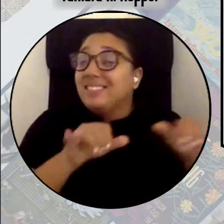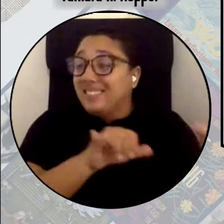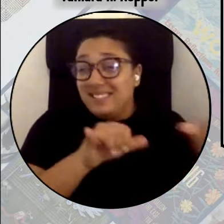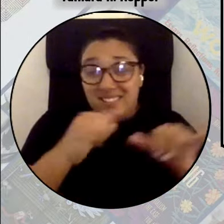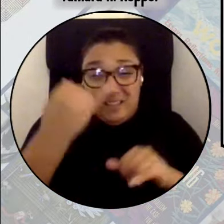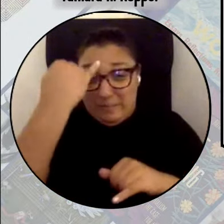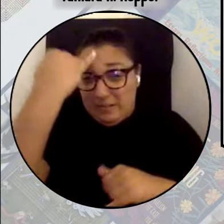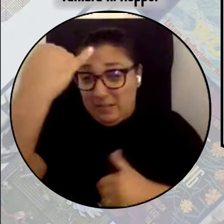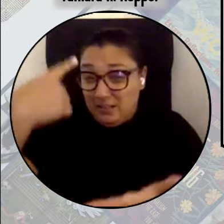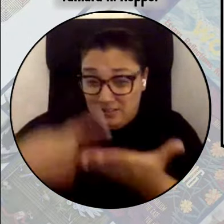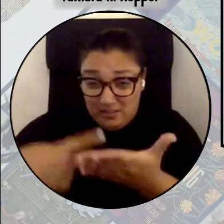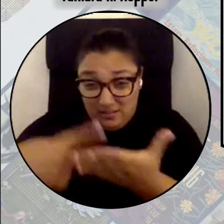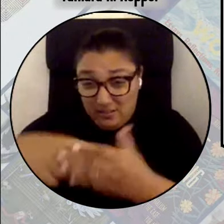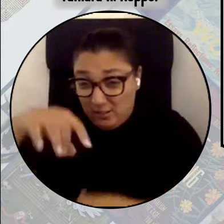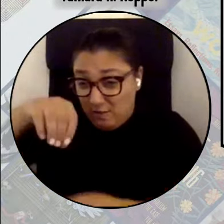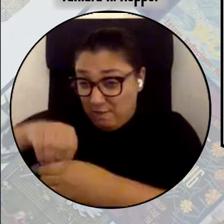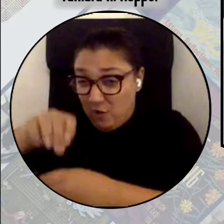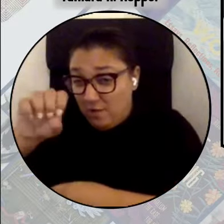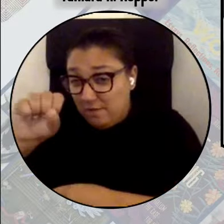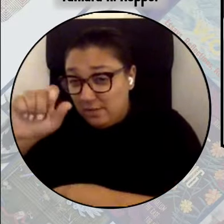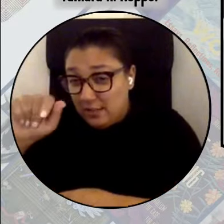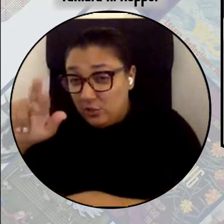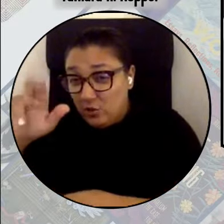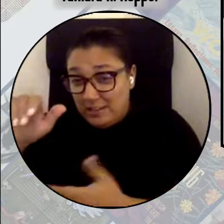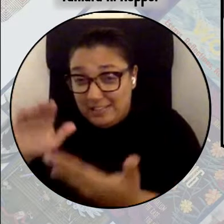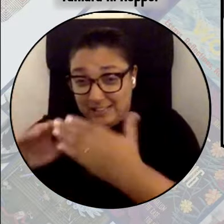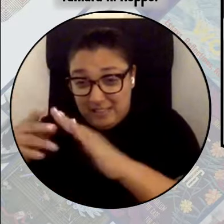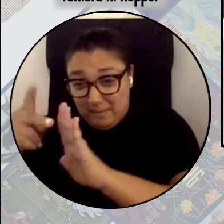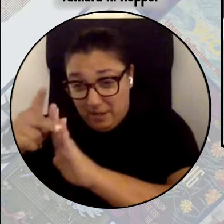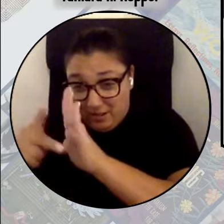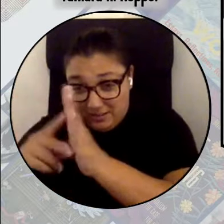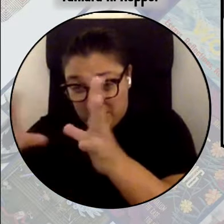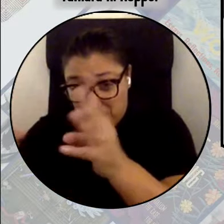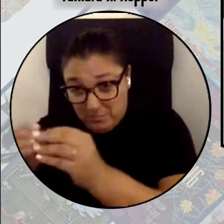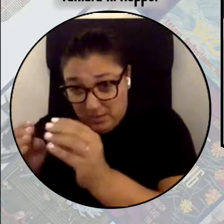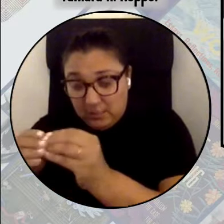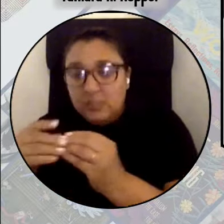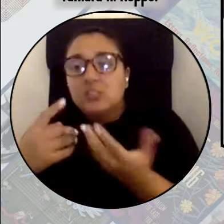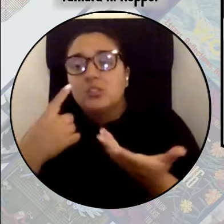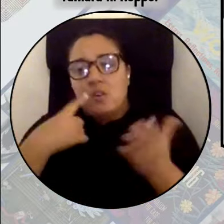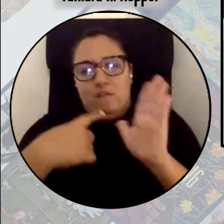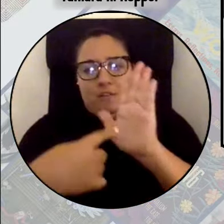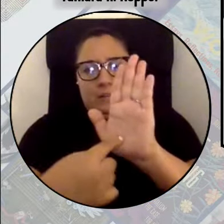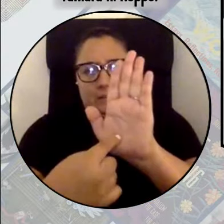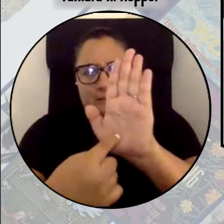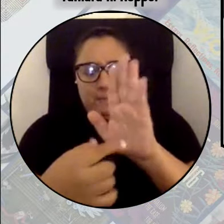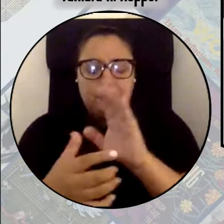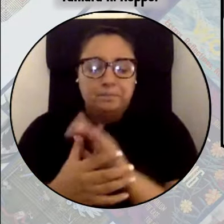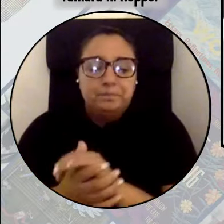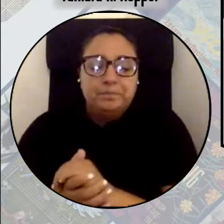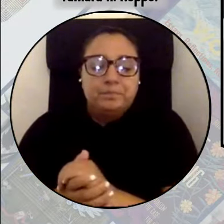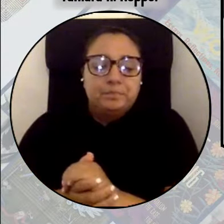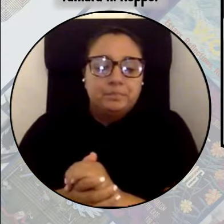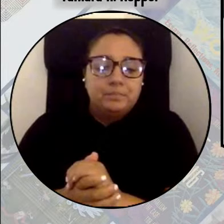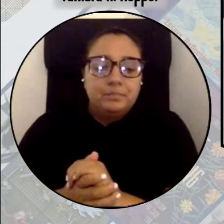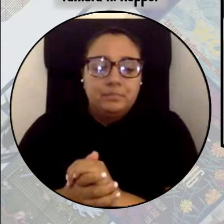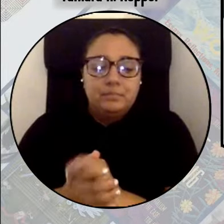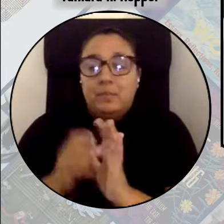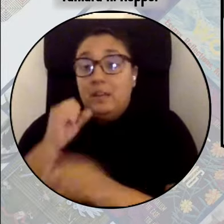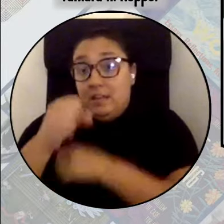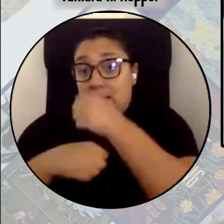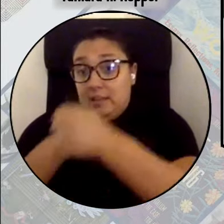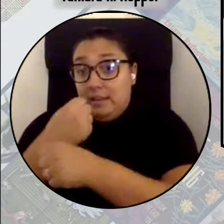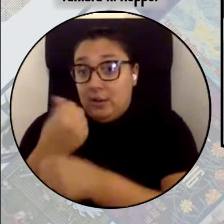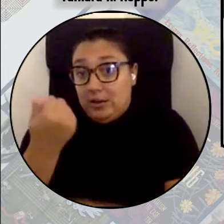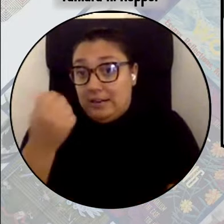policies. So, for example, right, let's talk about this here. In